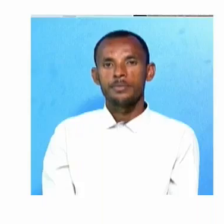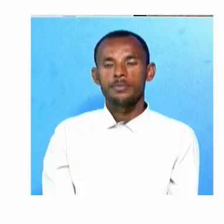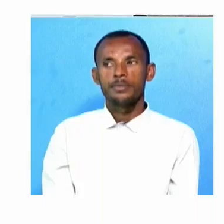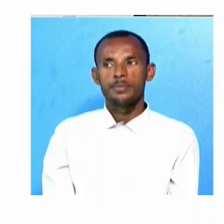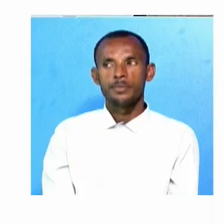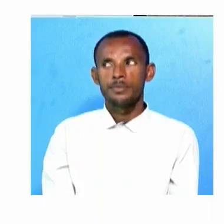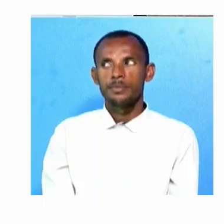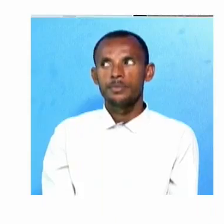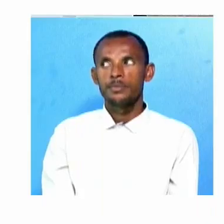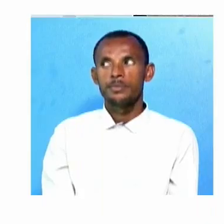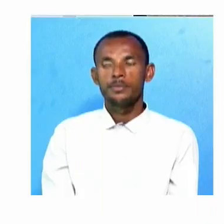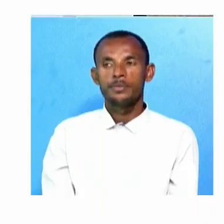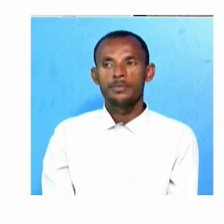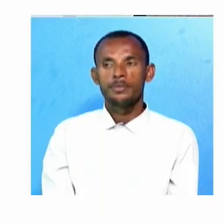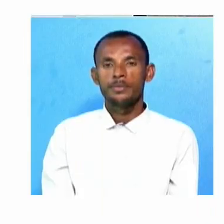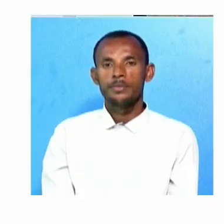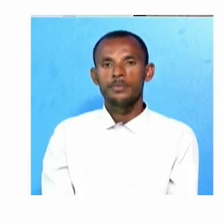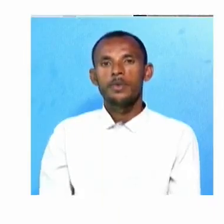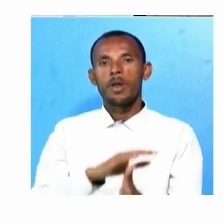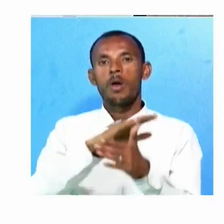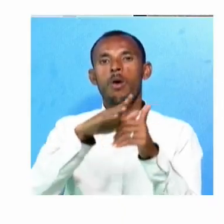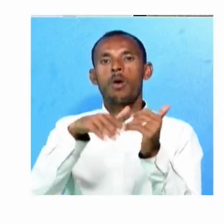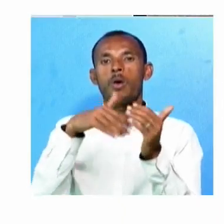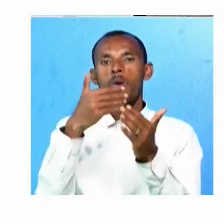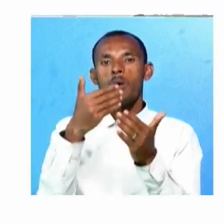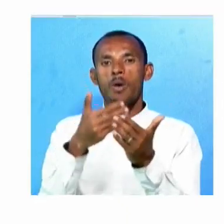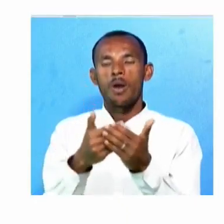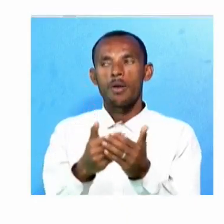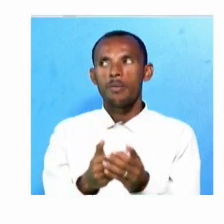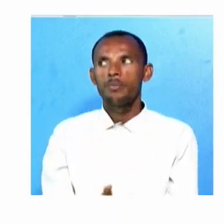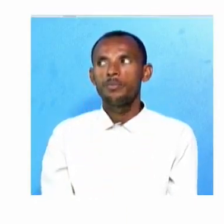All, note that,